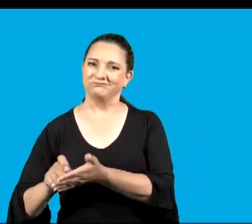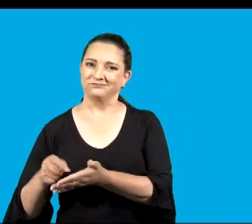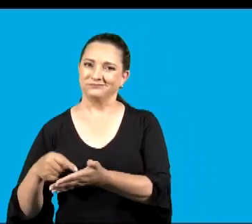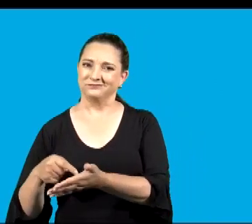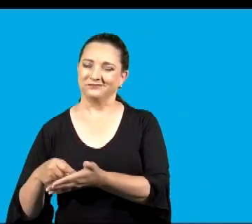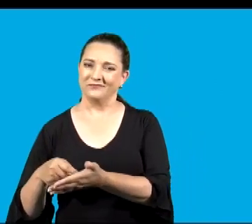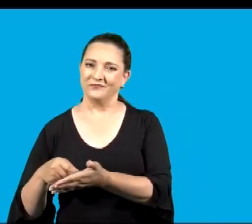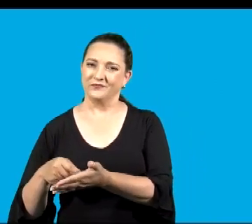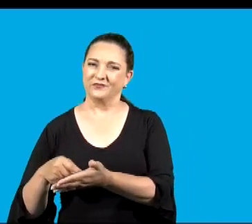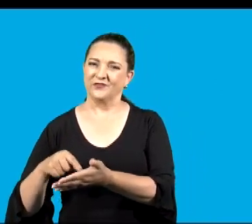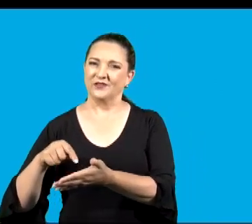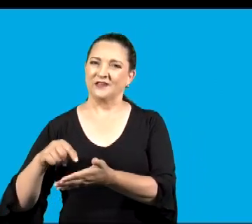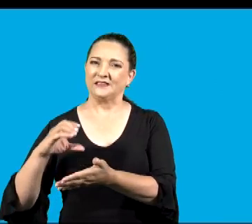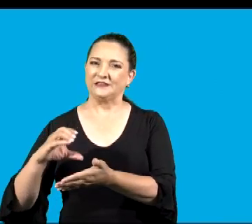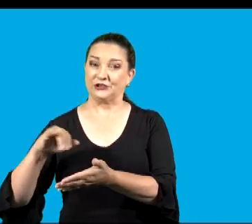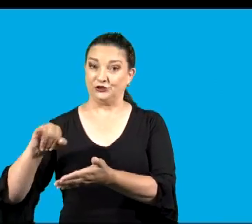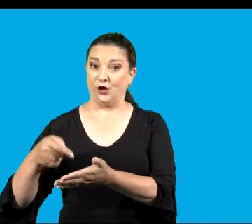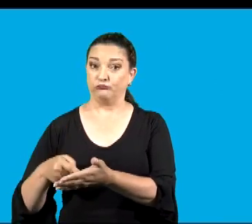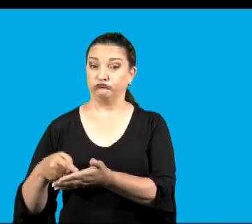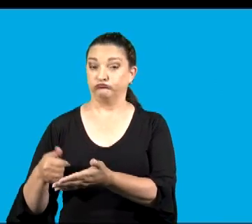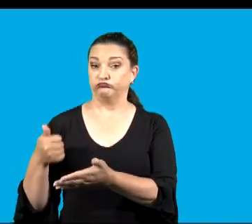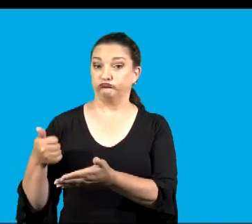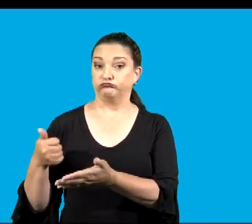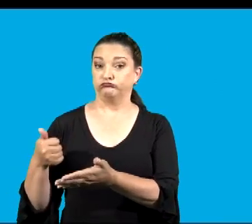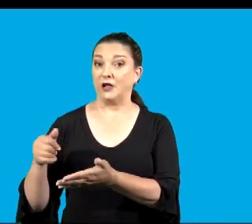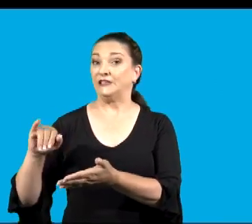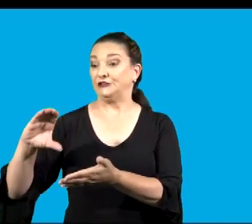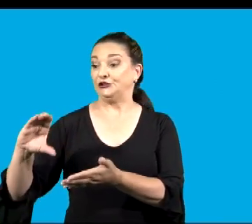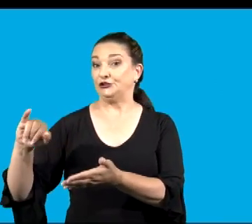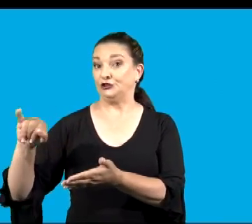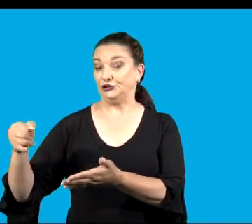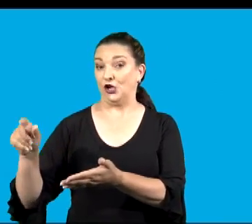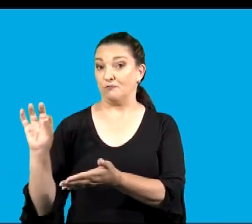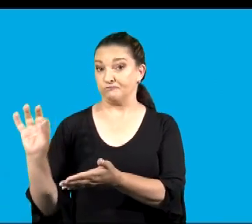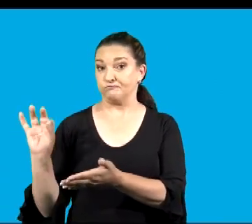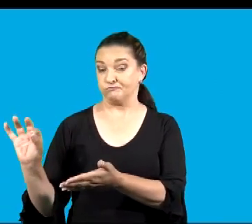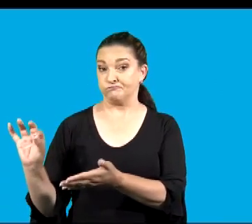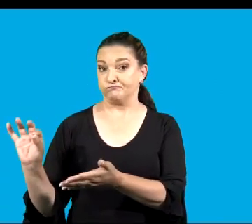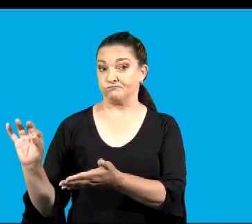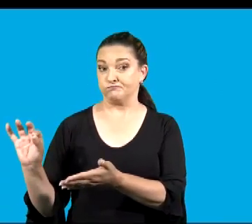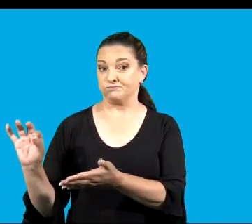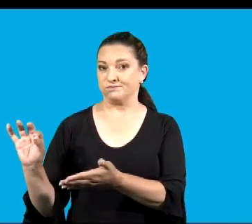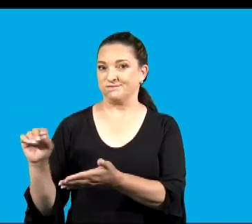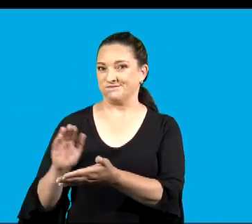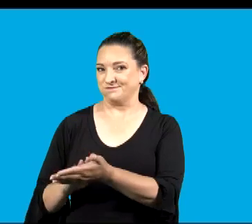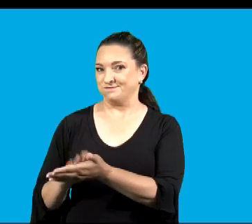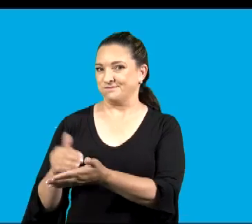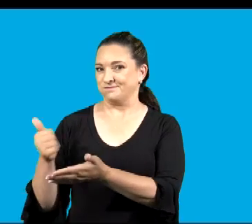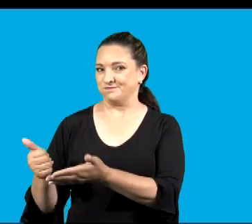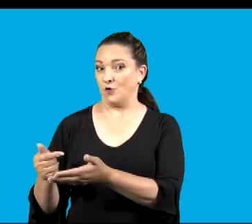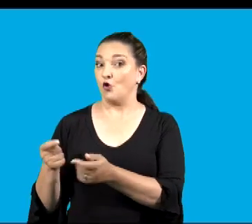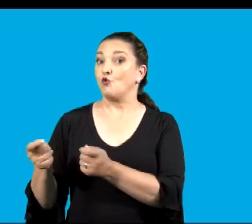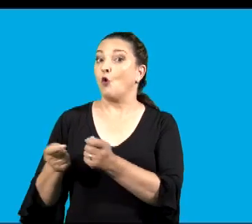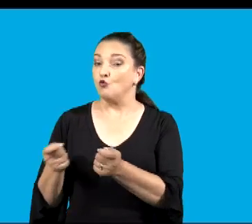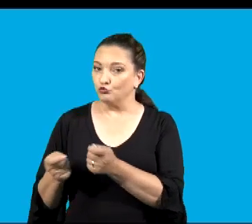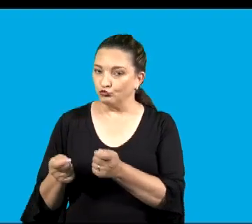Creditors Journal. That means here the CJ is correct. Once the CJ is correct, it means my control